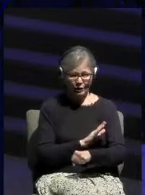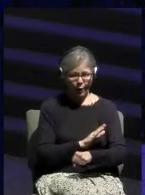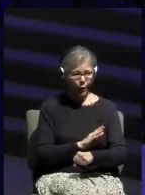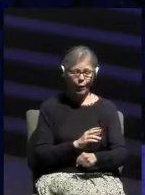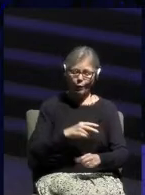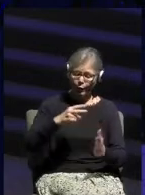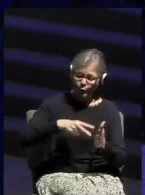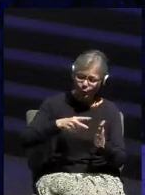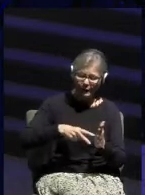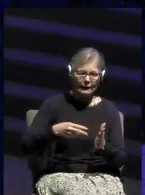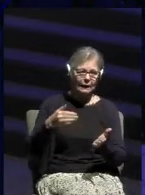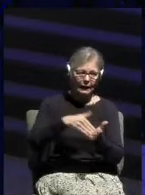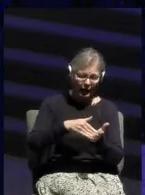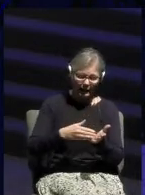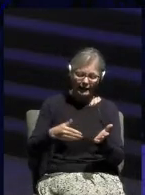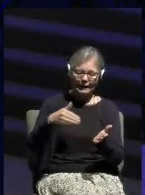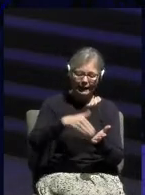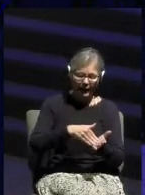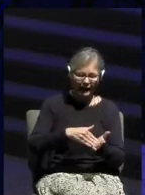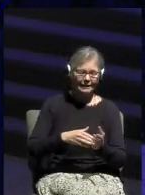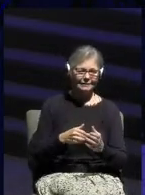now. So